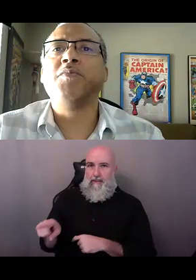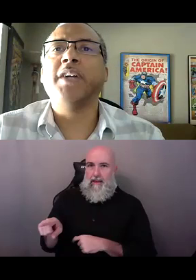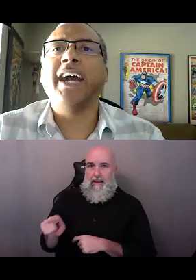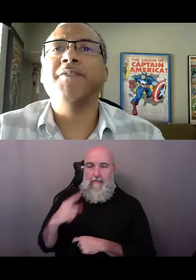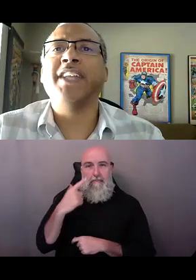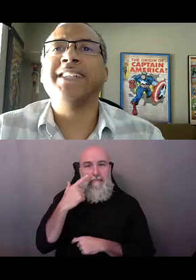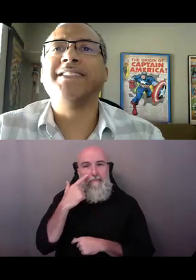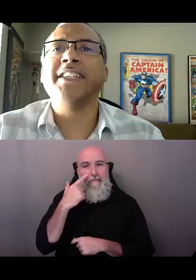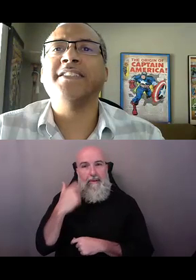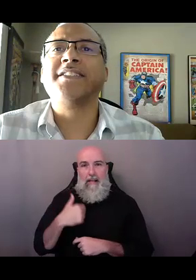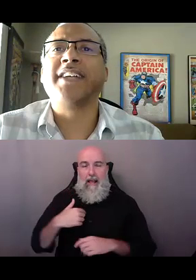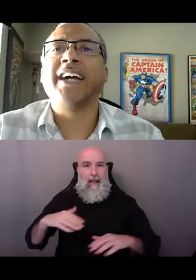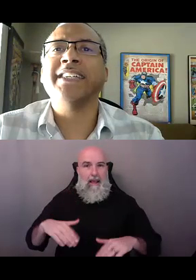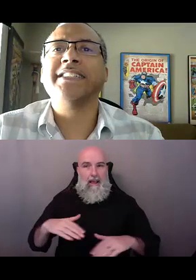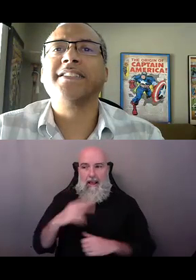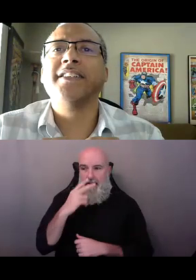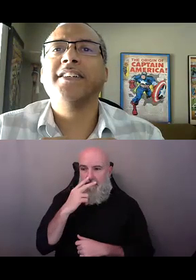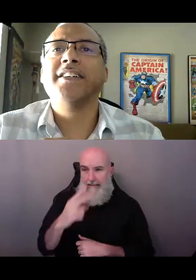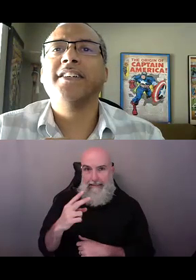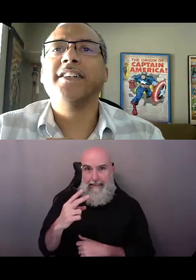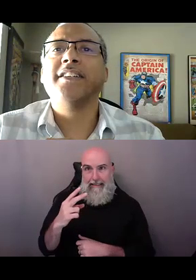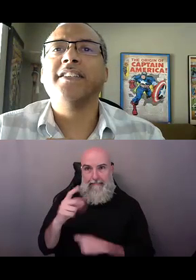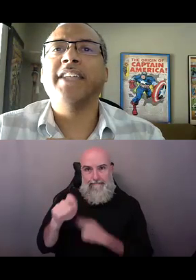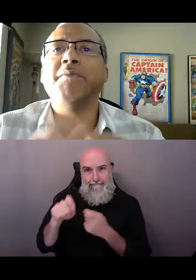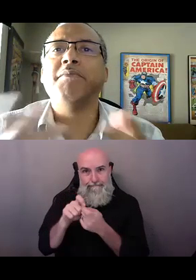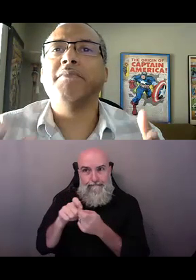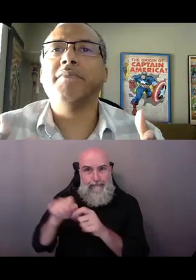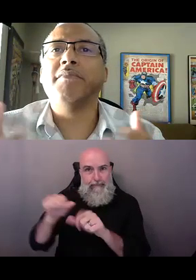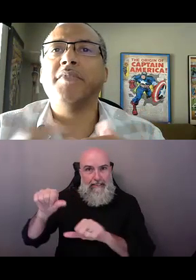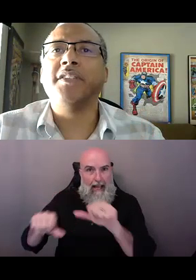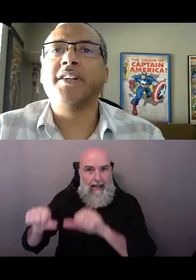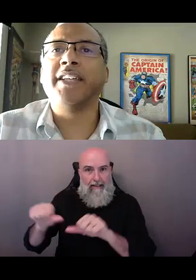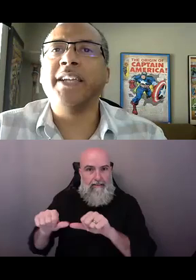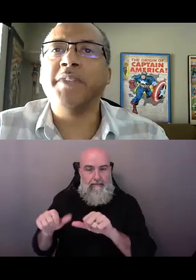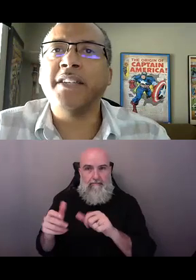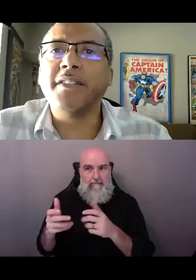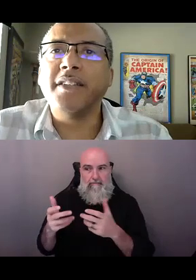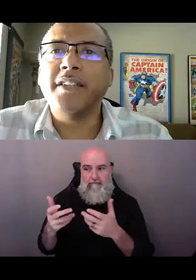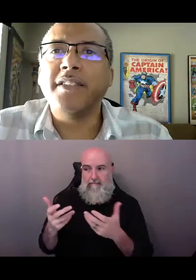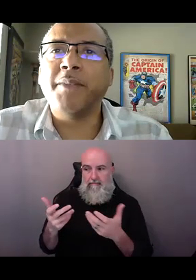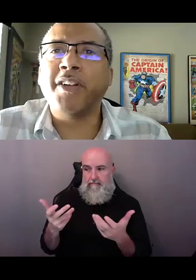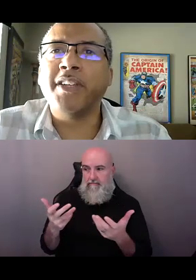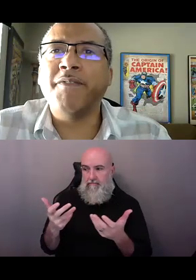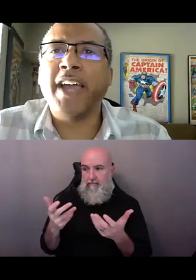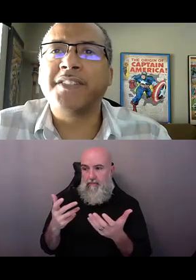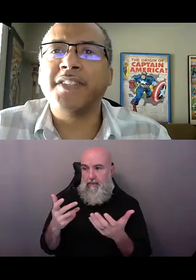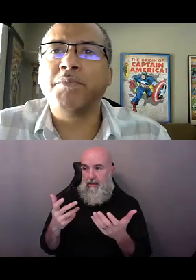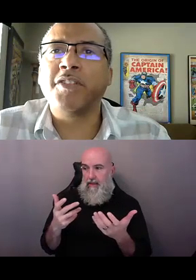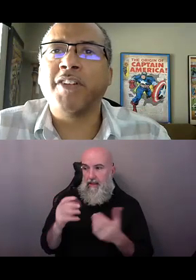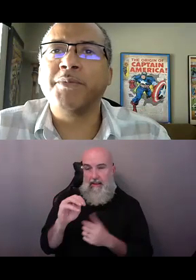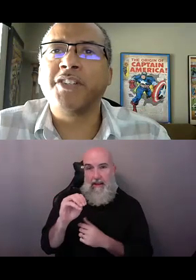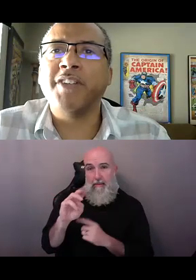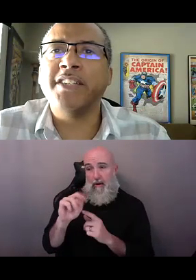because I have not seen the science that the claim that the mRNA